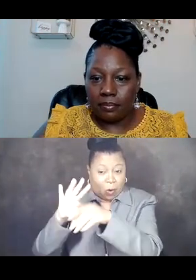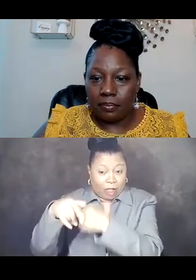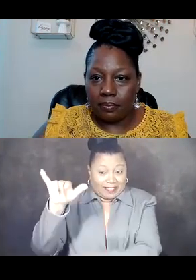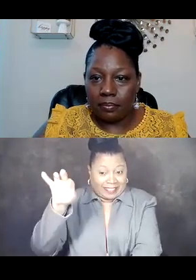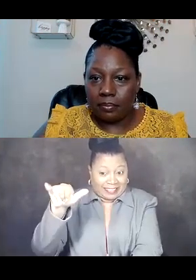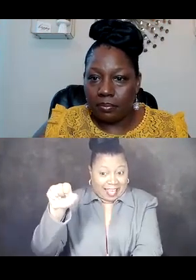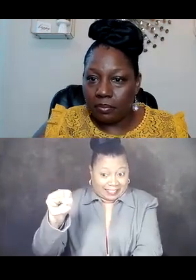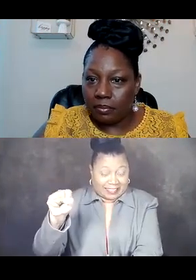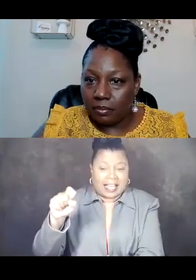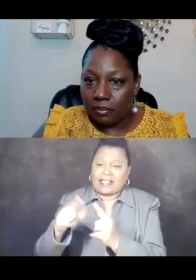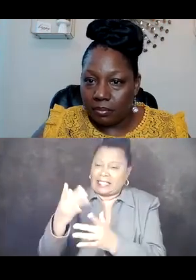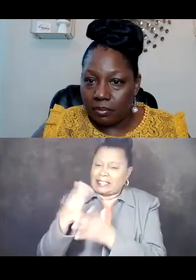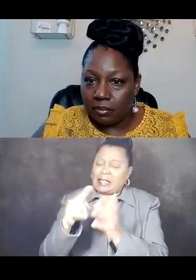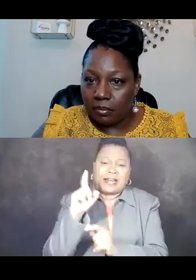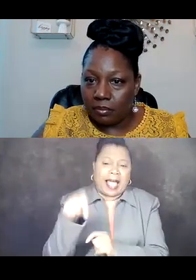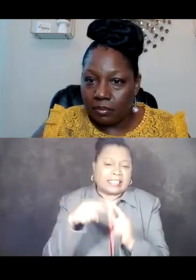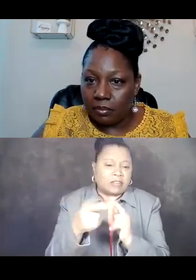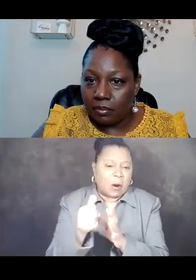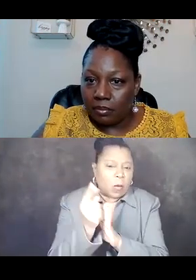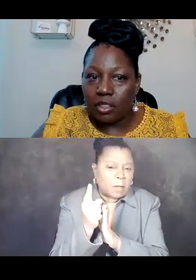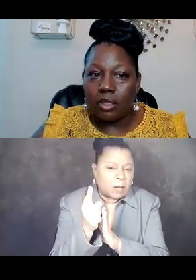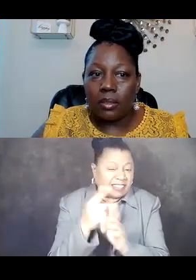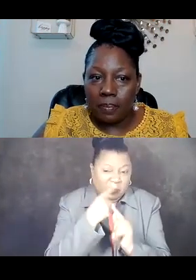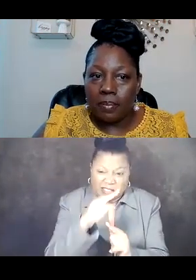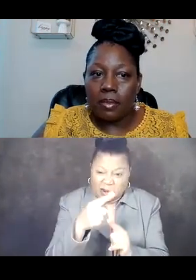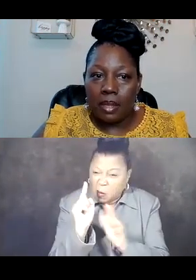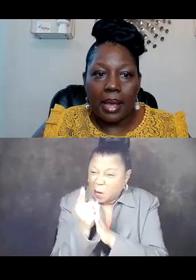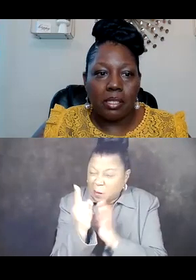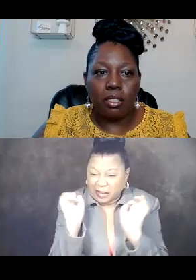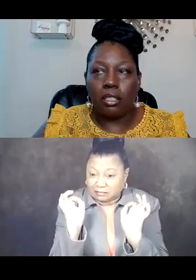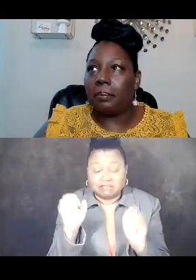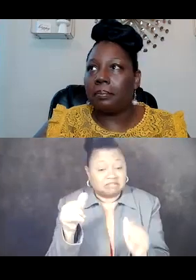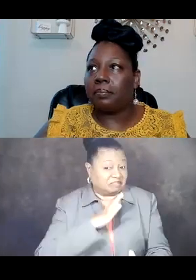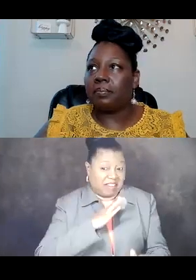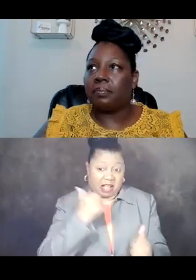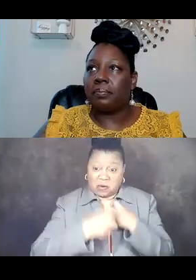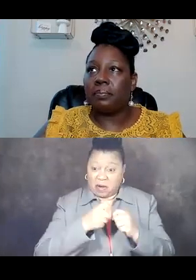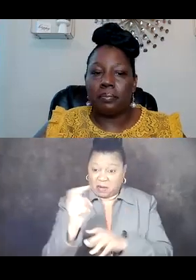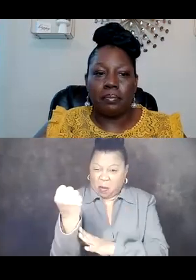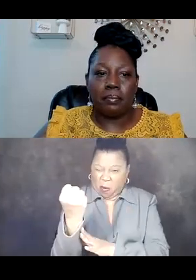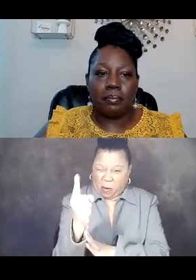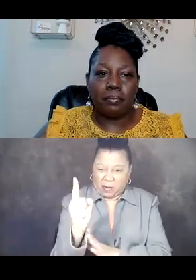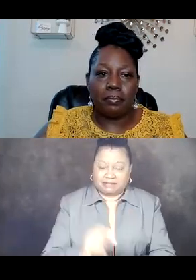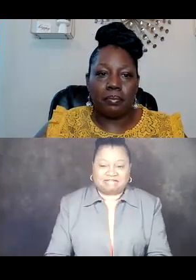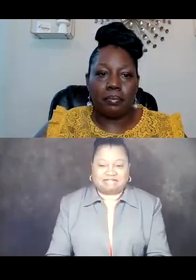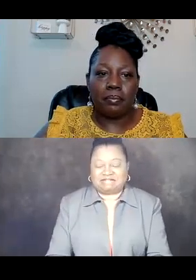And there is somebody asking for just another minute. If you can just go 1 more minute. Absolutely.